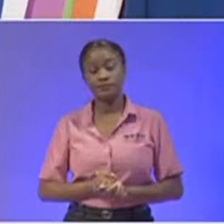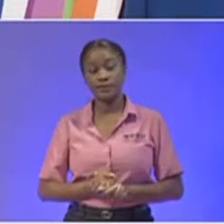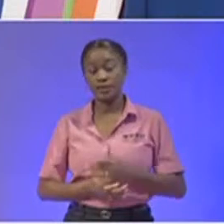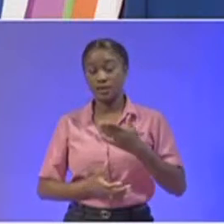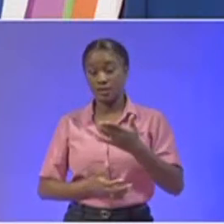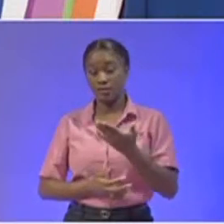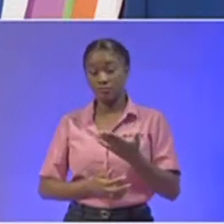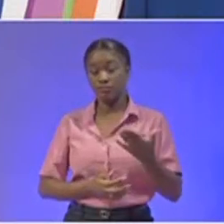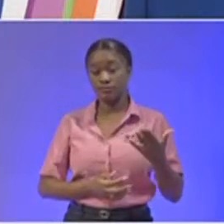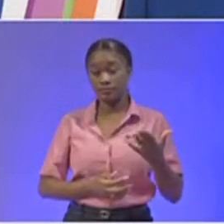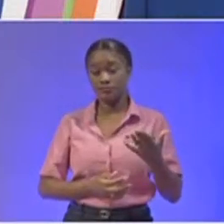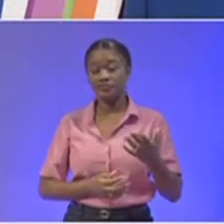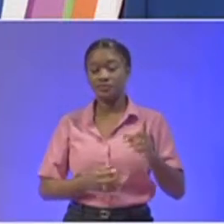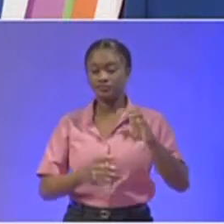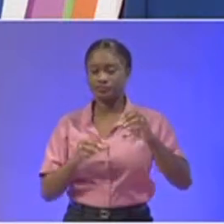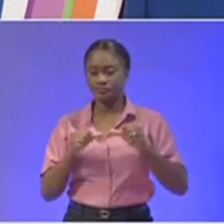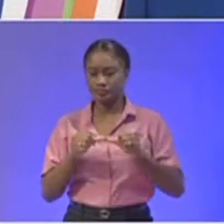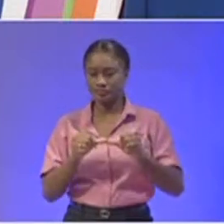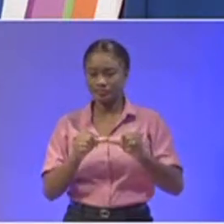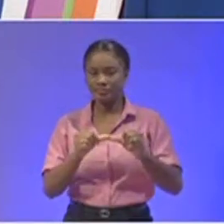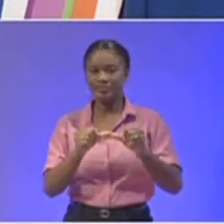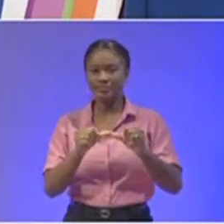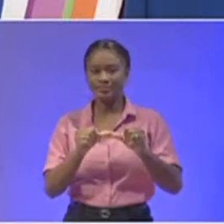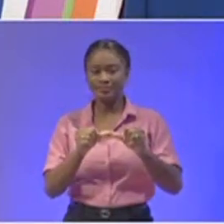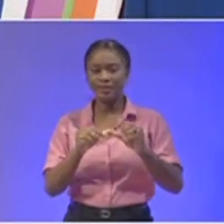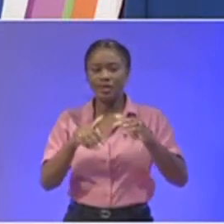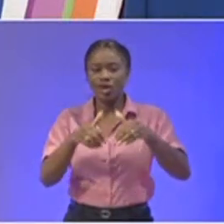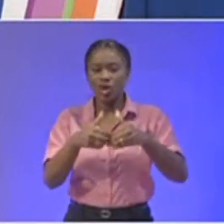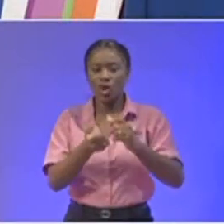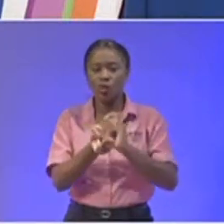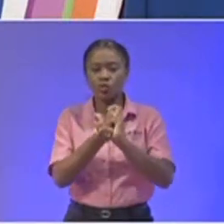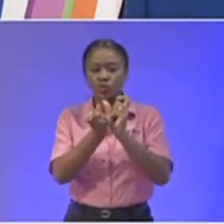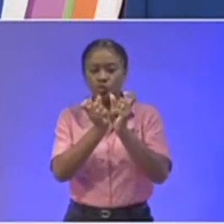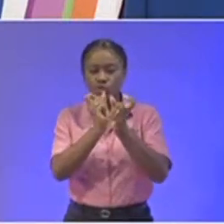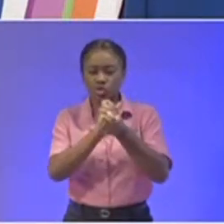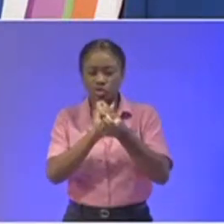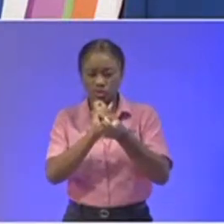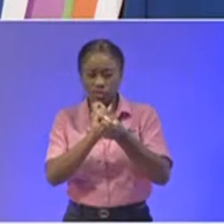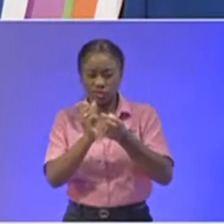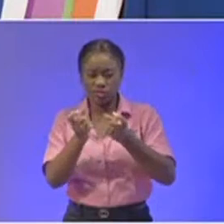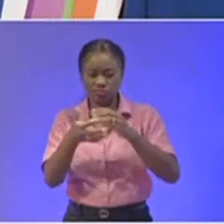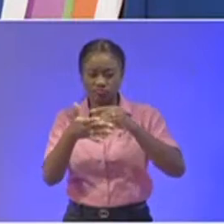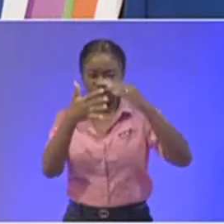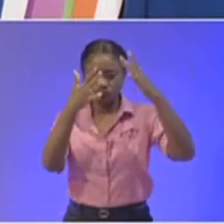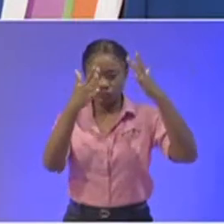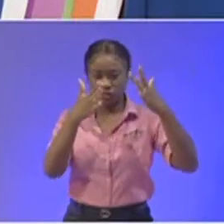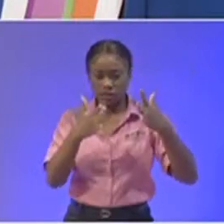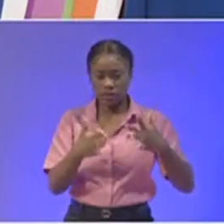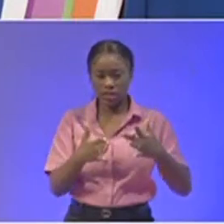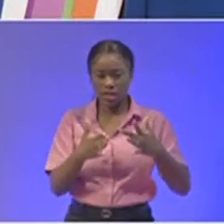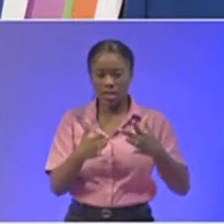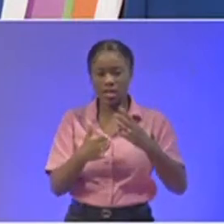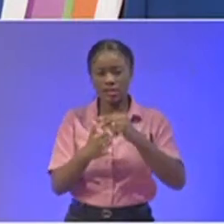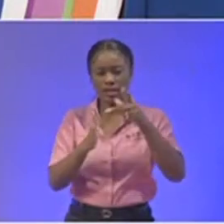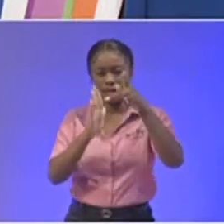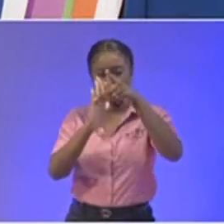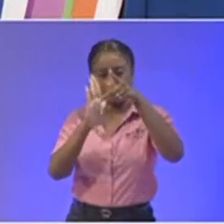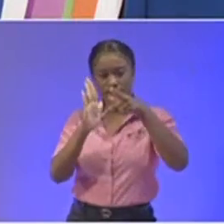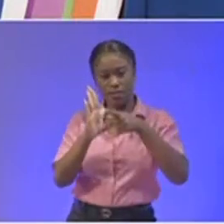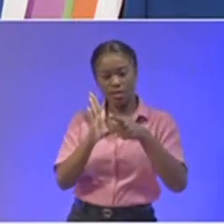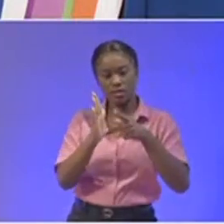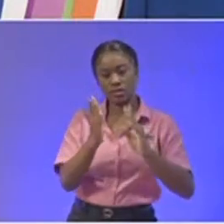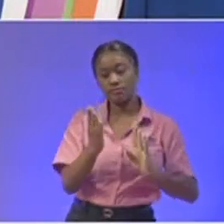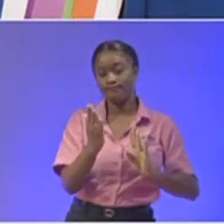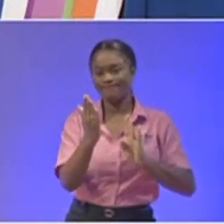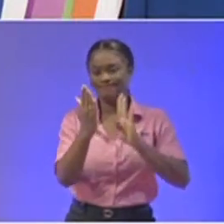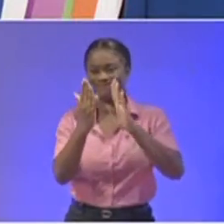something that I want to continue speaking about when we return, looking at how we can transition learners, also looking at it from a policy-driven approach. But we do